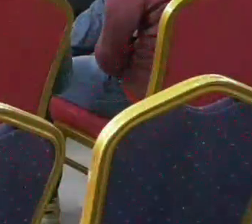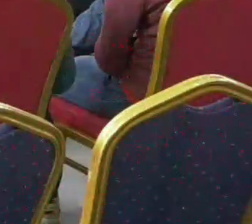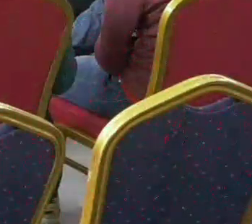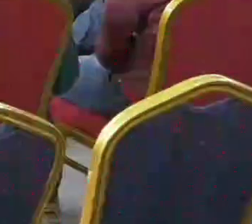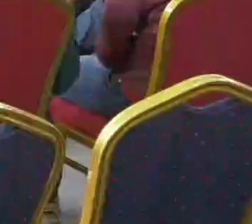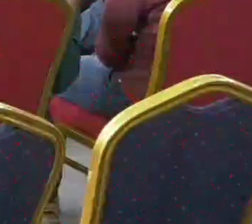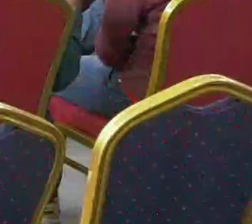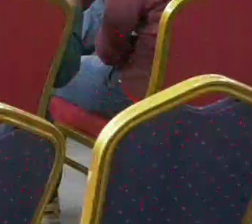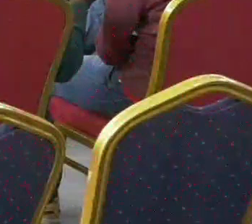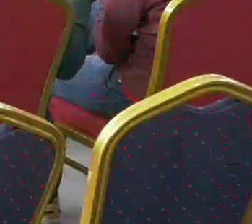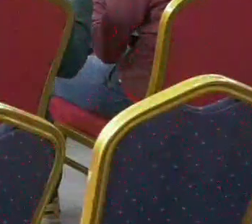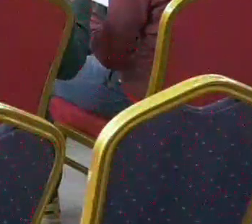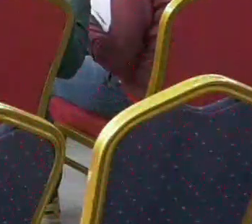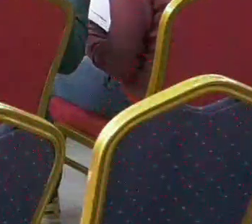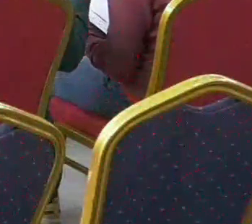My team, do you want to respond right now?